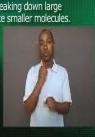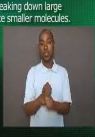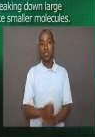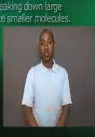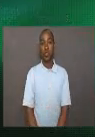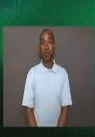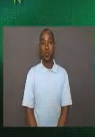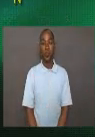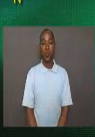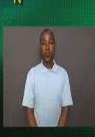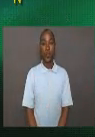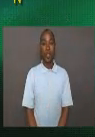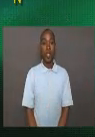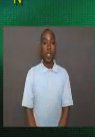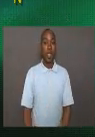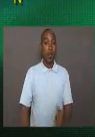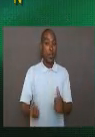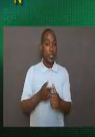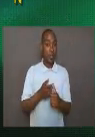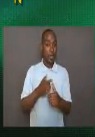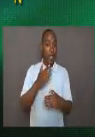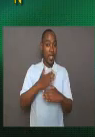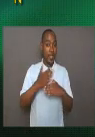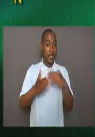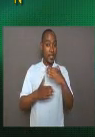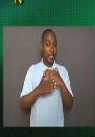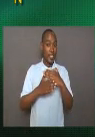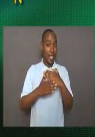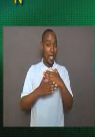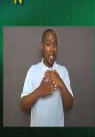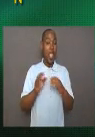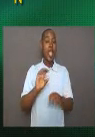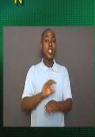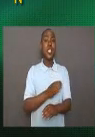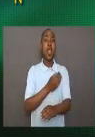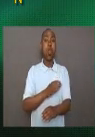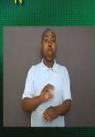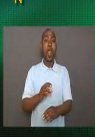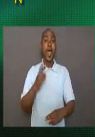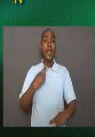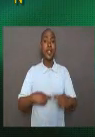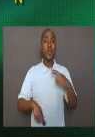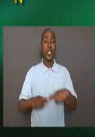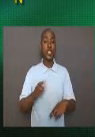work. In the first stage of cellular respiration,